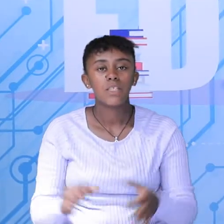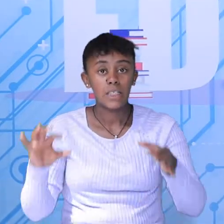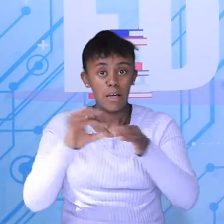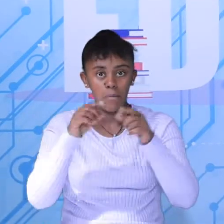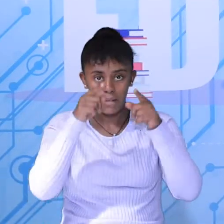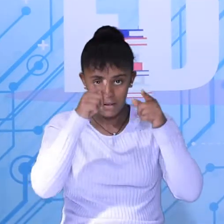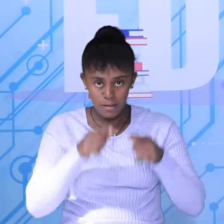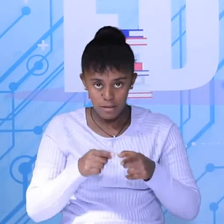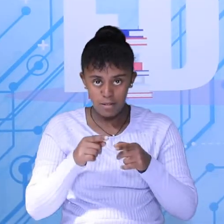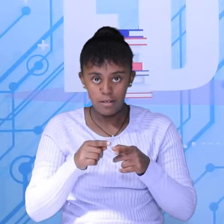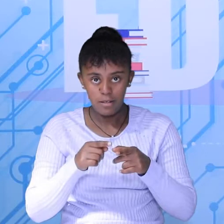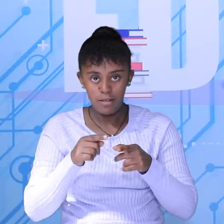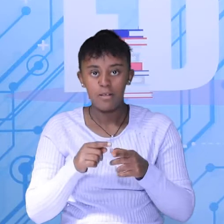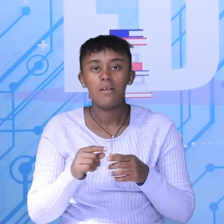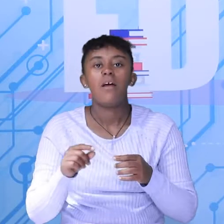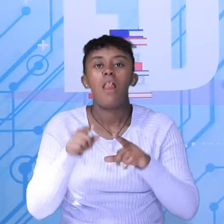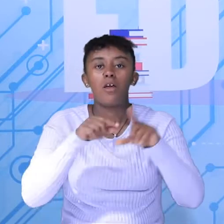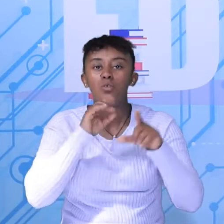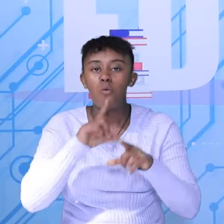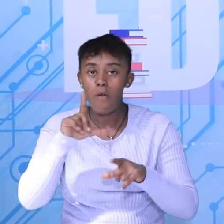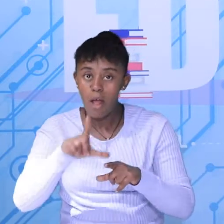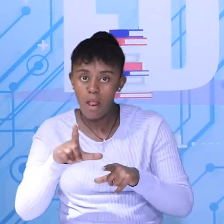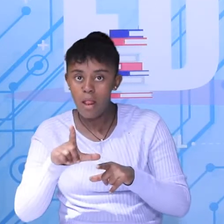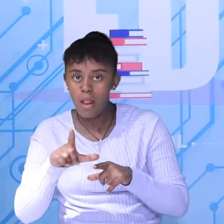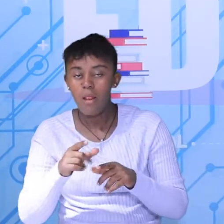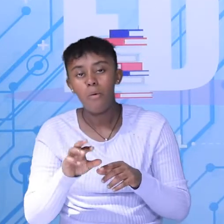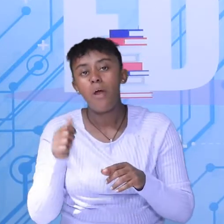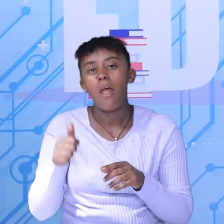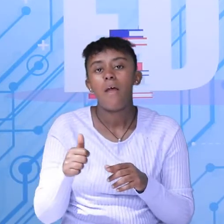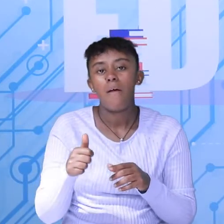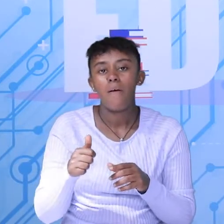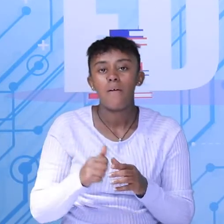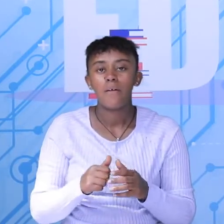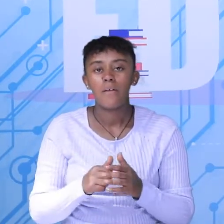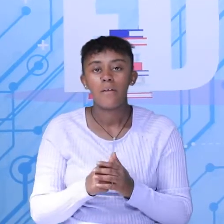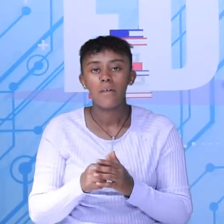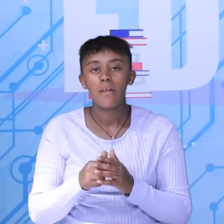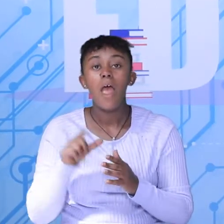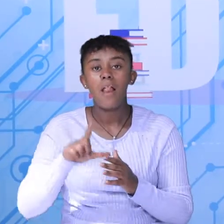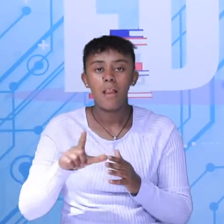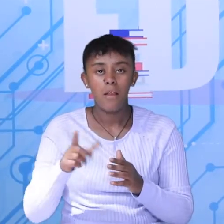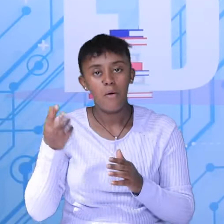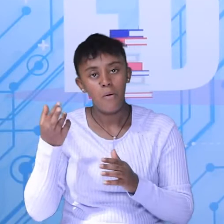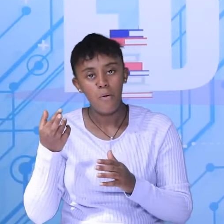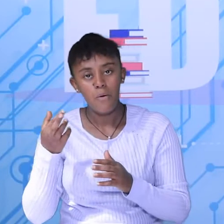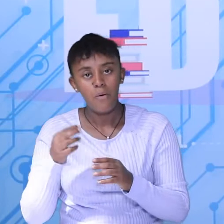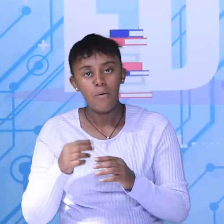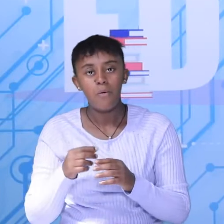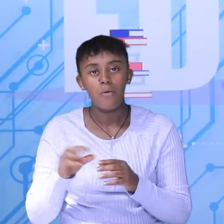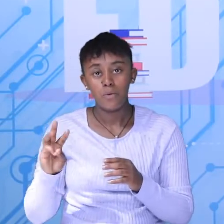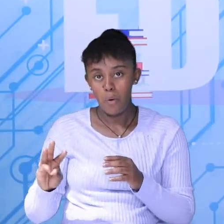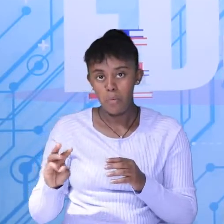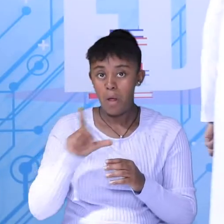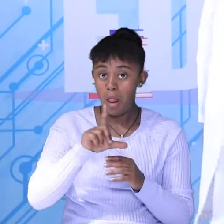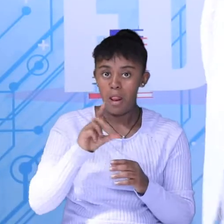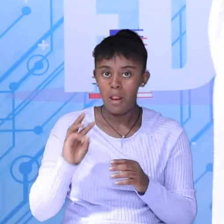it carries a length of L, or it's possible to say A, okay? You can call it L, and this one you can call it W